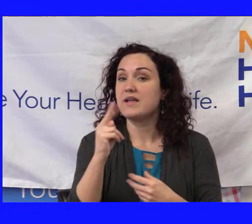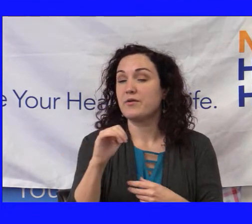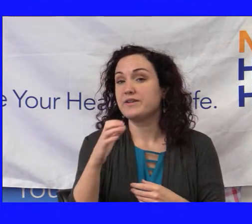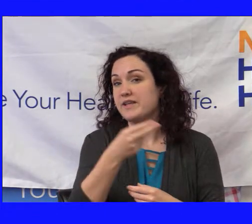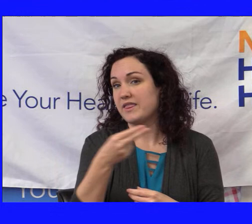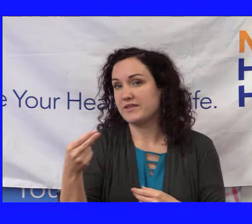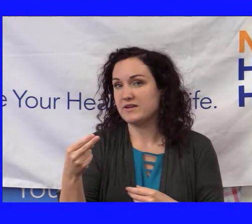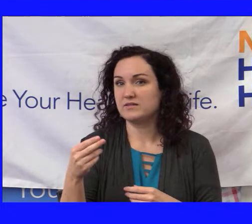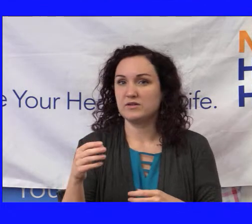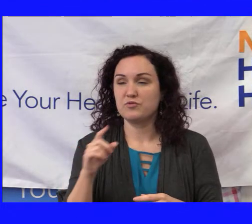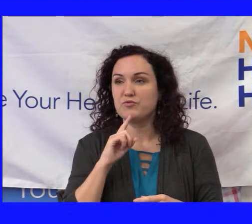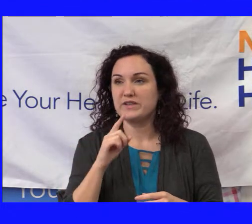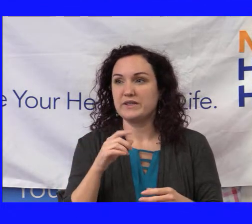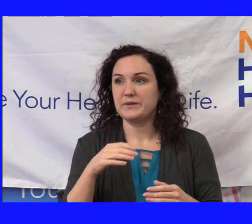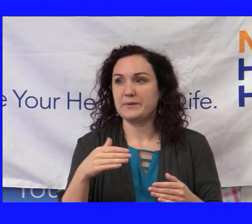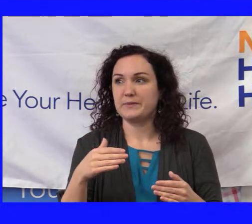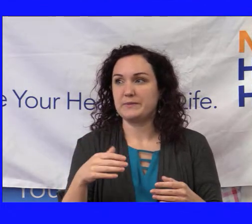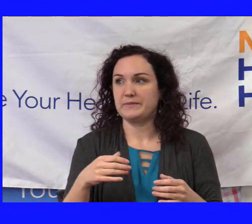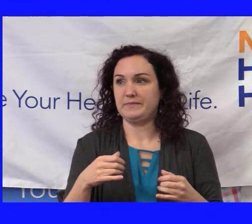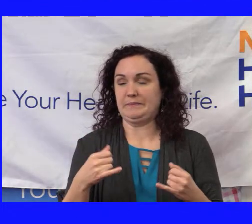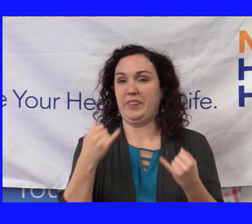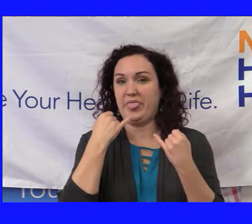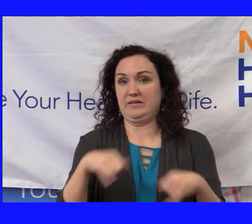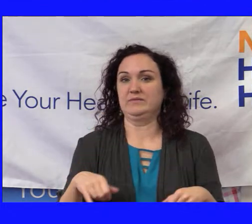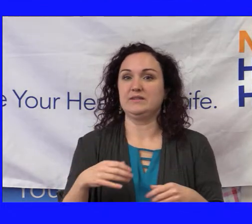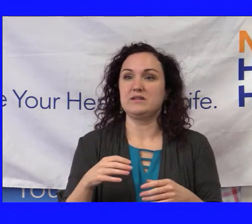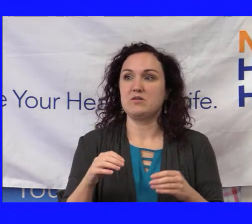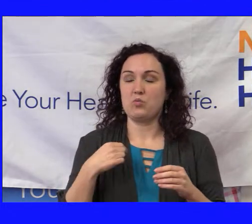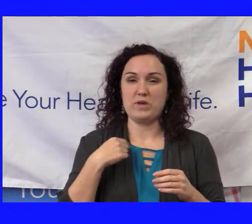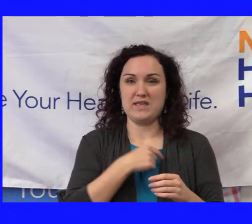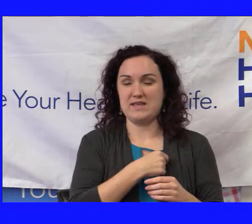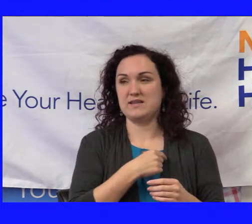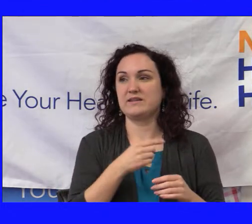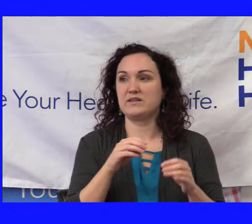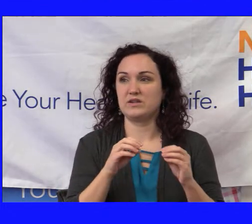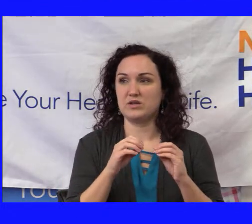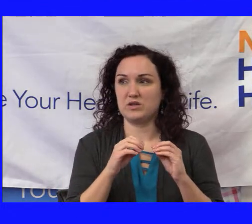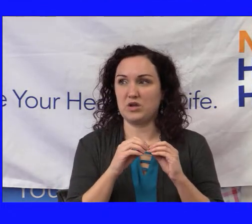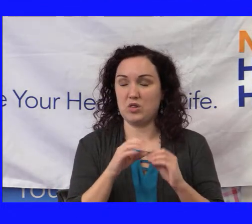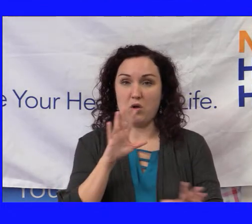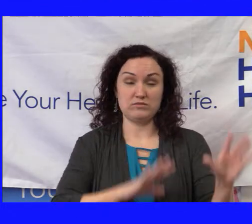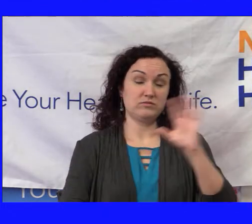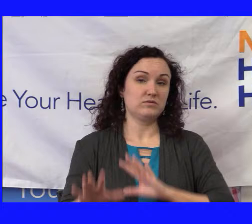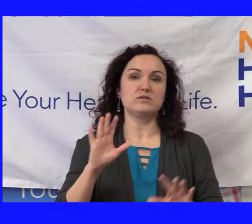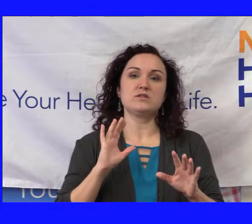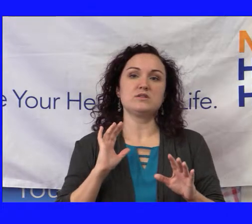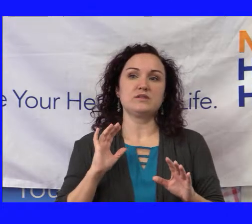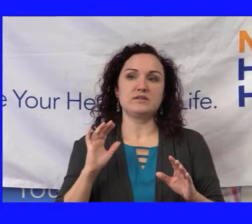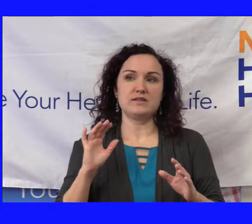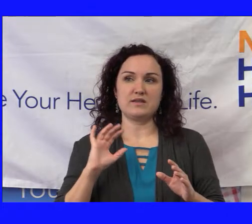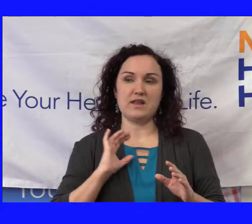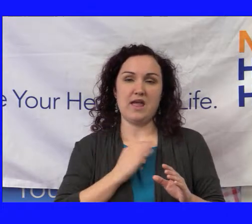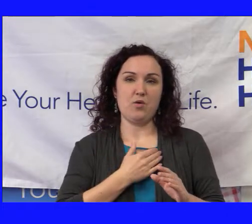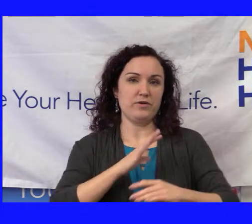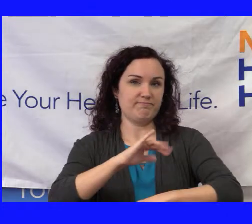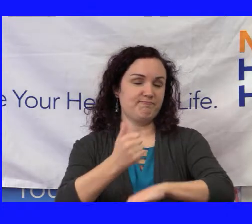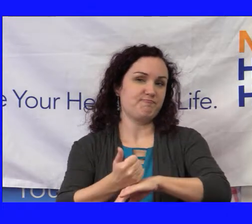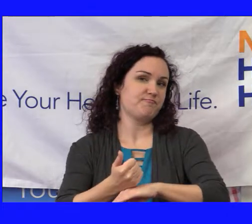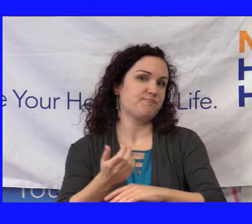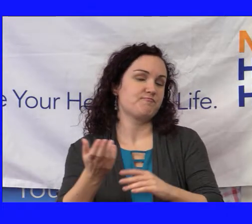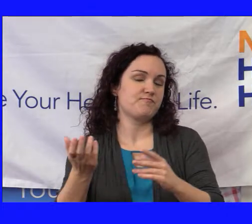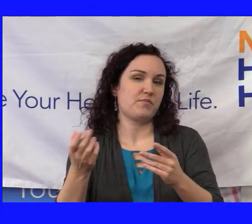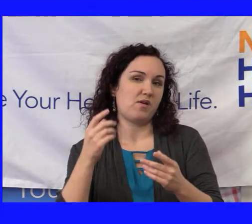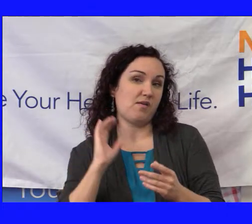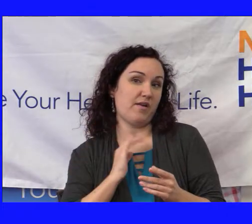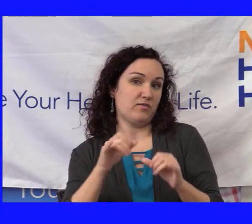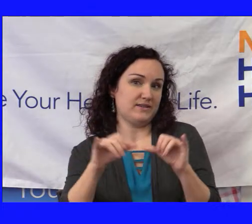a tremendous setback in terms of losing our place among New York City healthcare systems in the